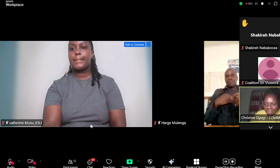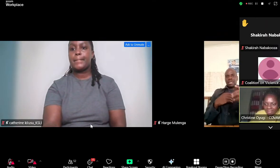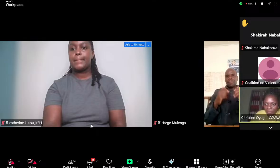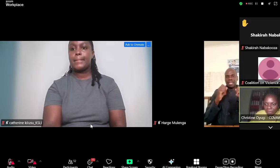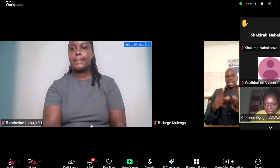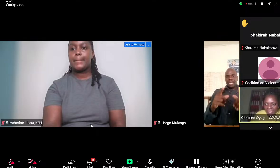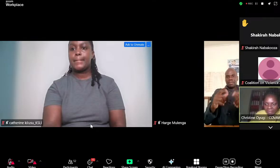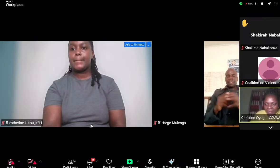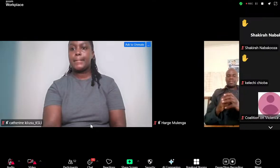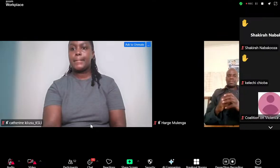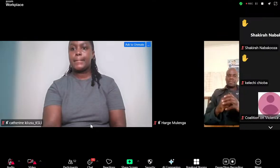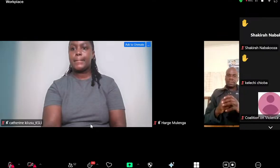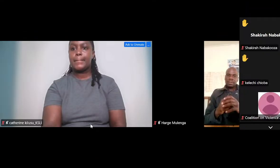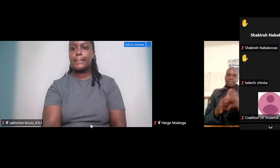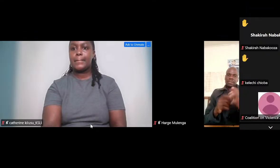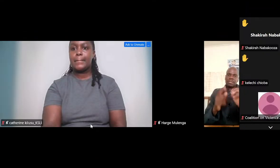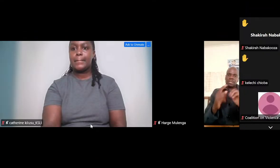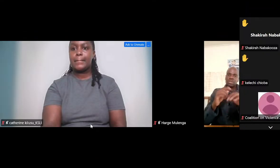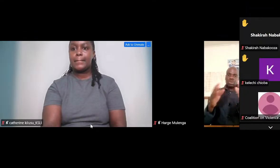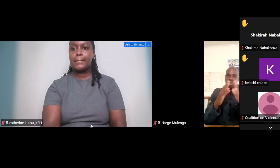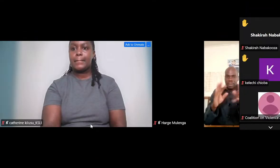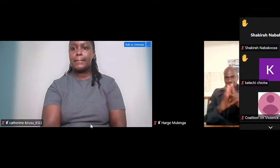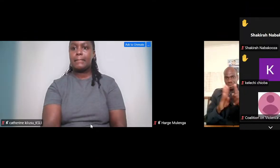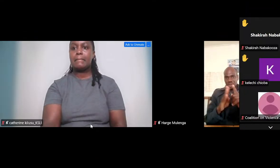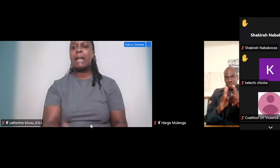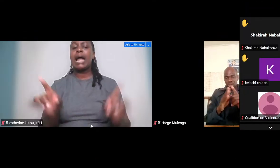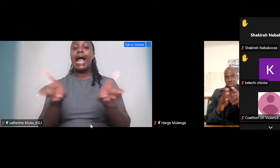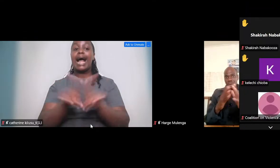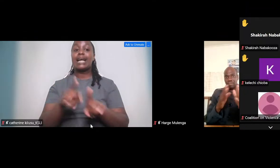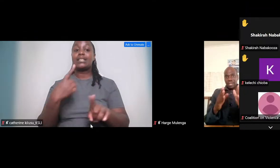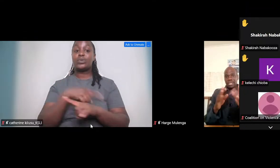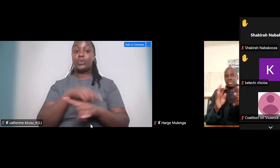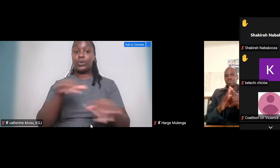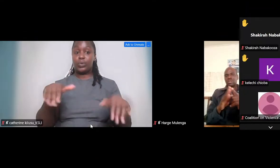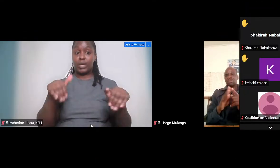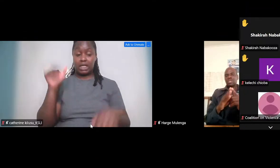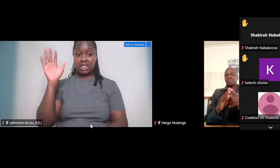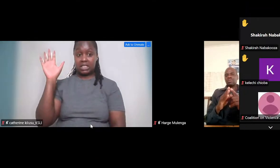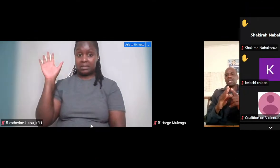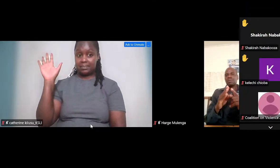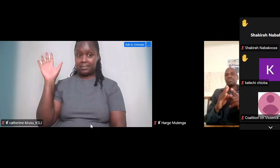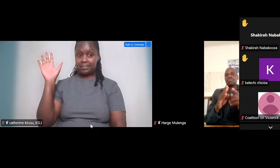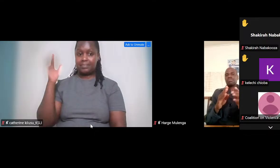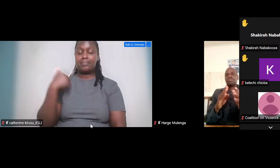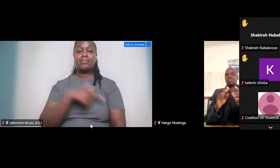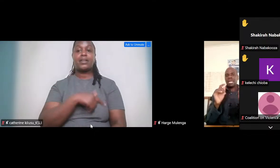Yes, as we are waiting for any hand to be raised up, so we have